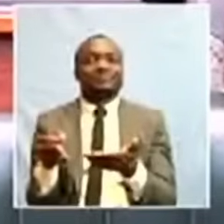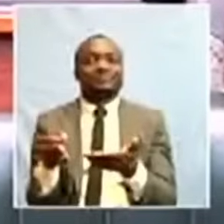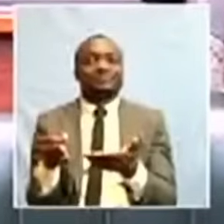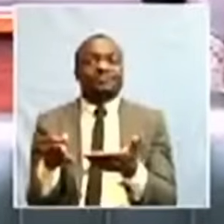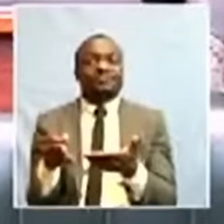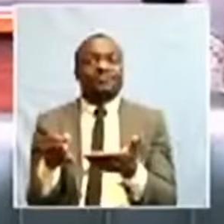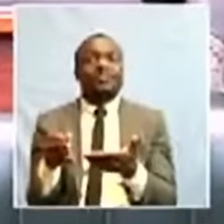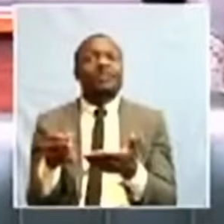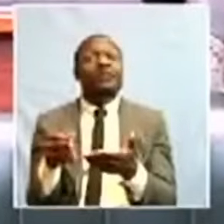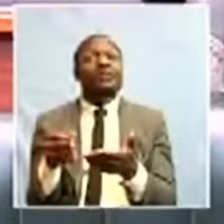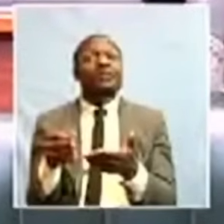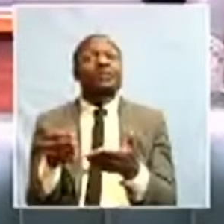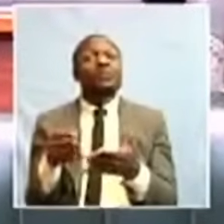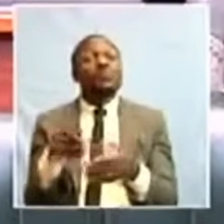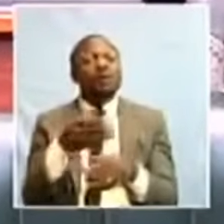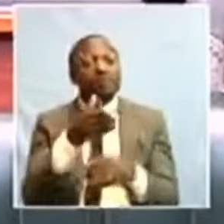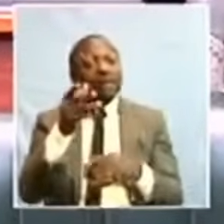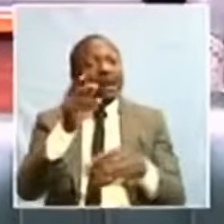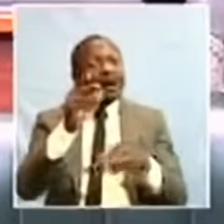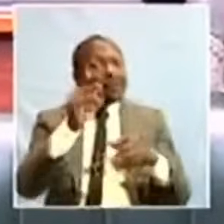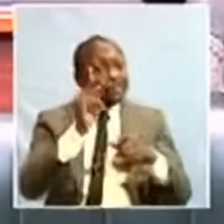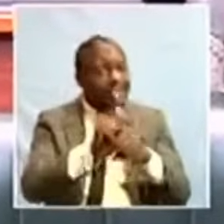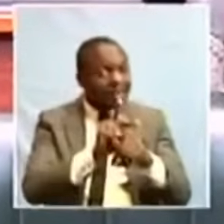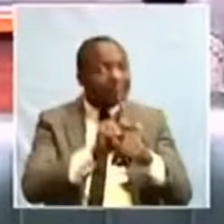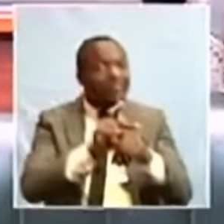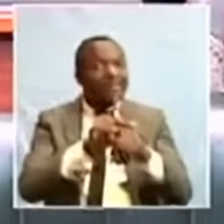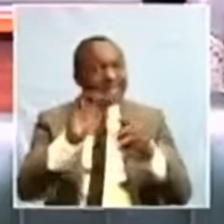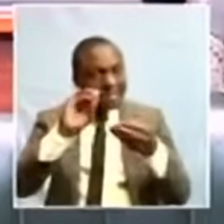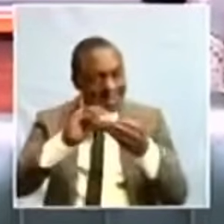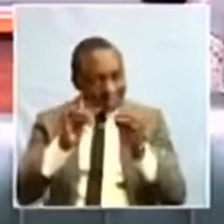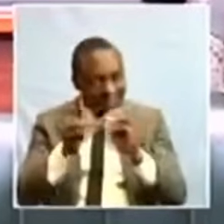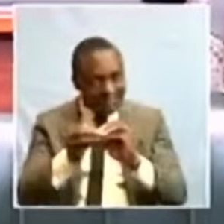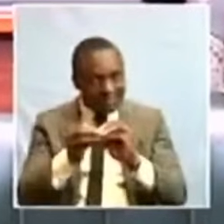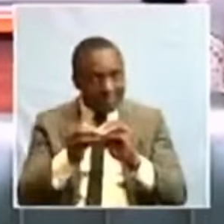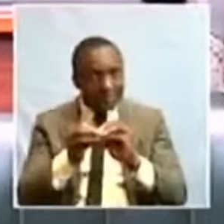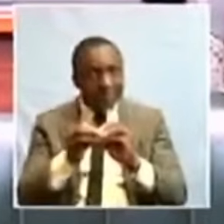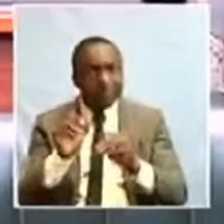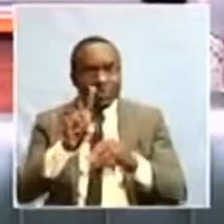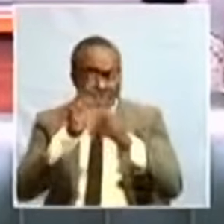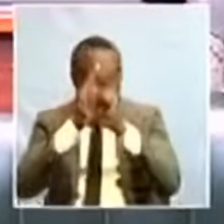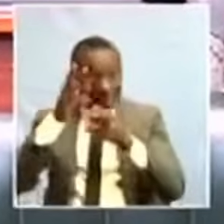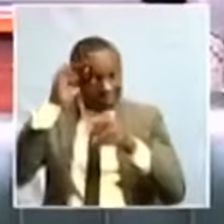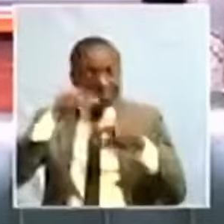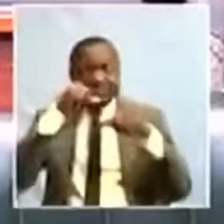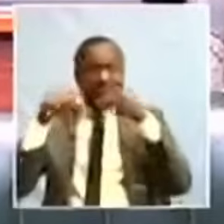We have kept the number, where is Mutolo,